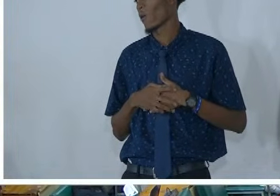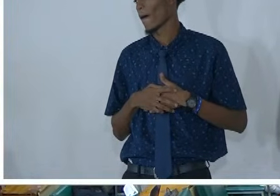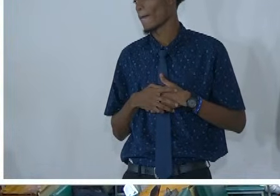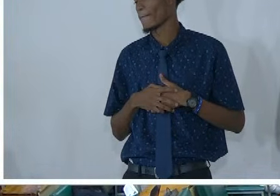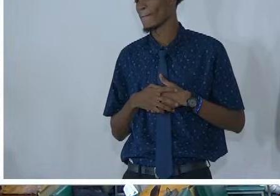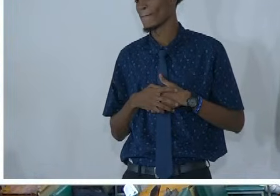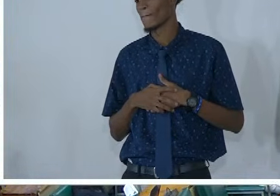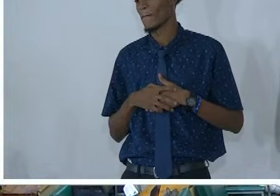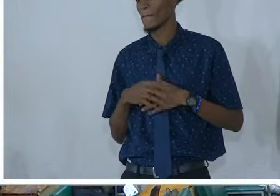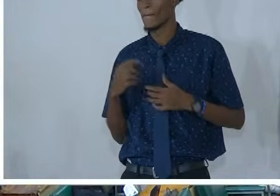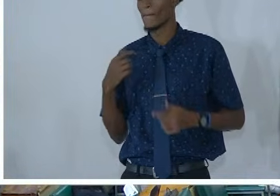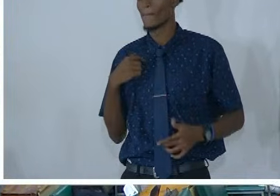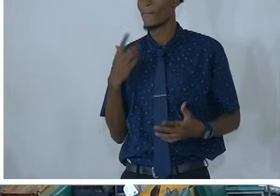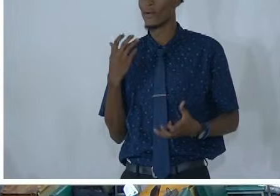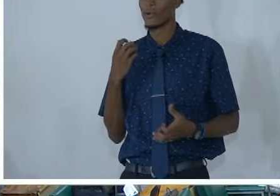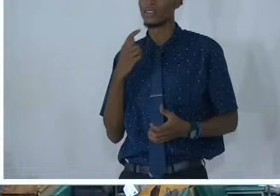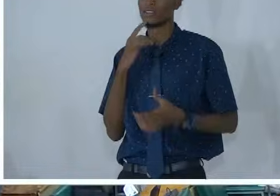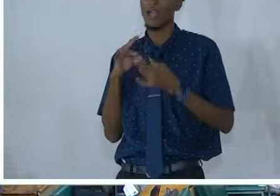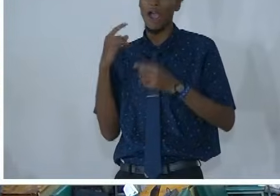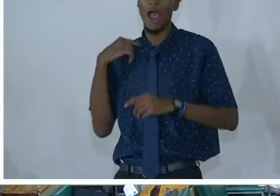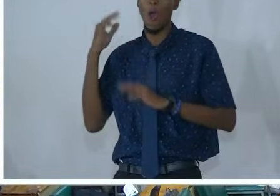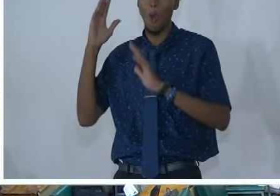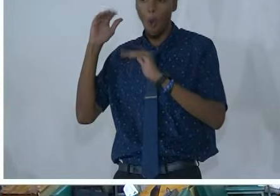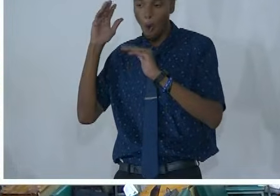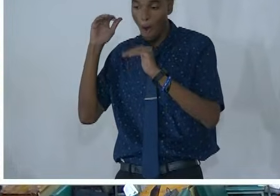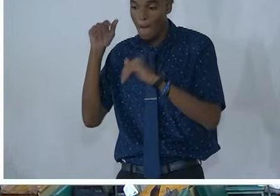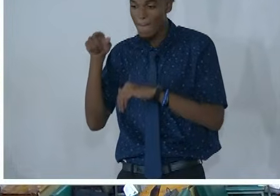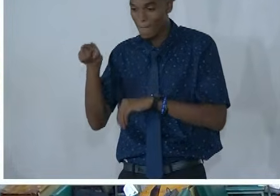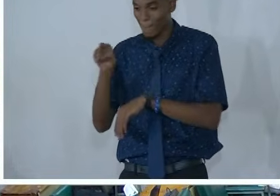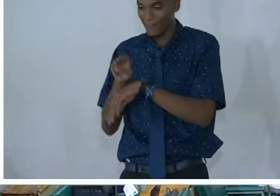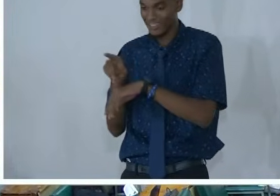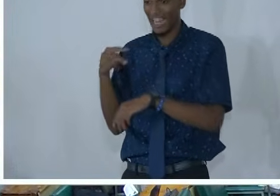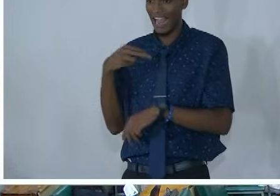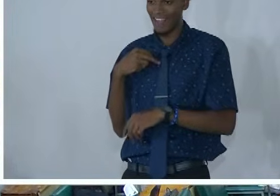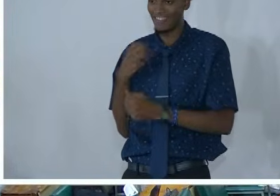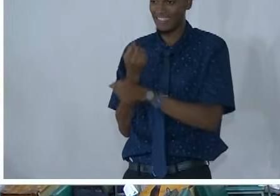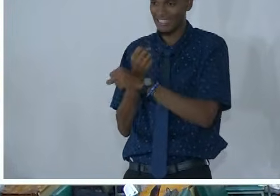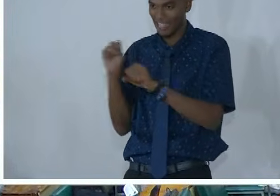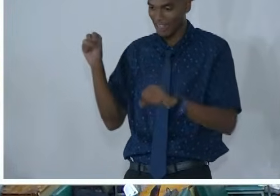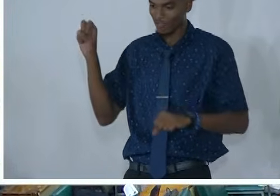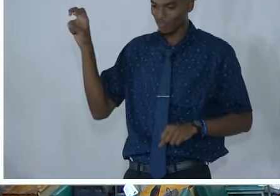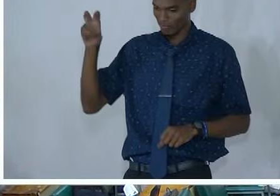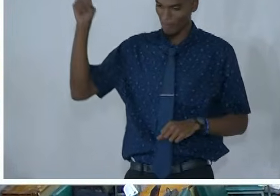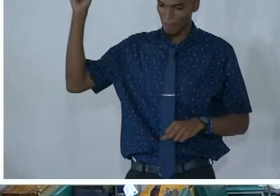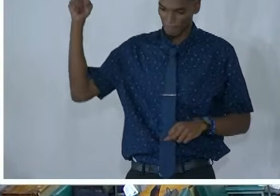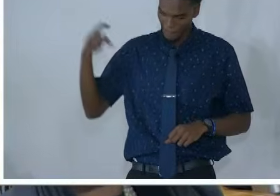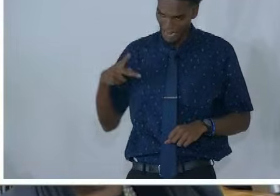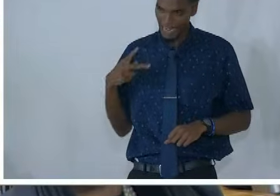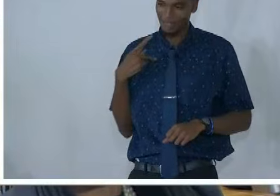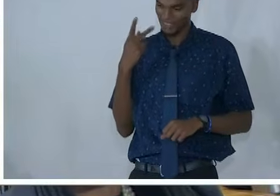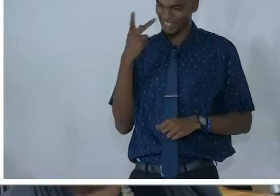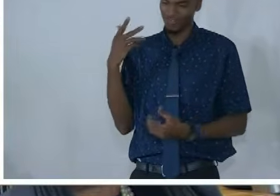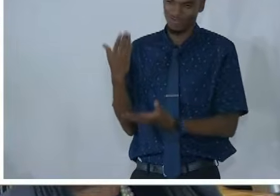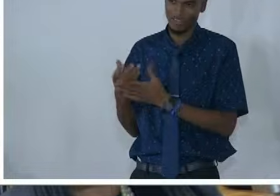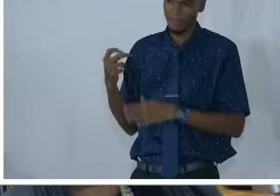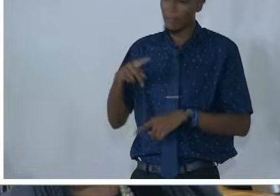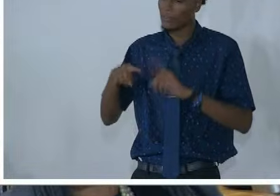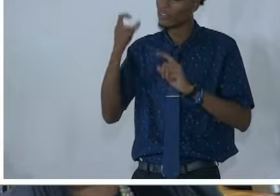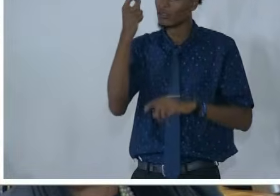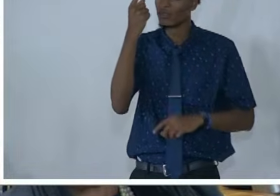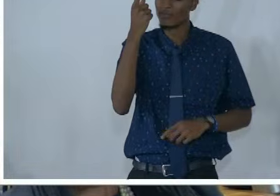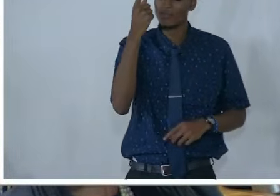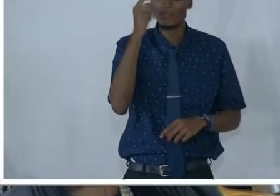say I hope that the Minister had a safe trip, and I see that he is back. But, Madam